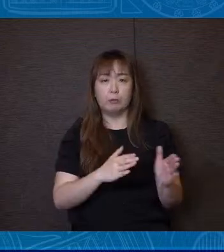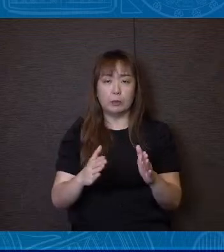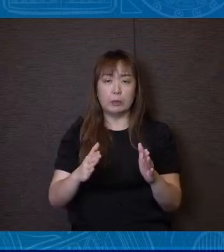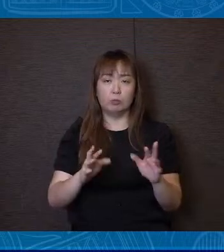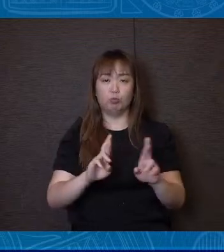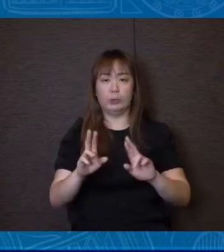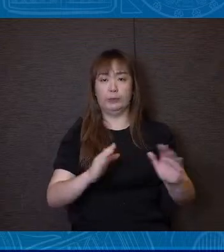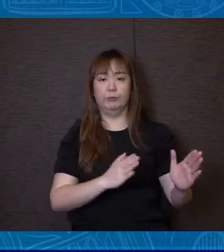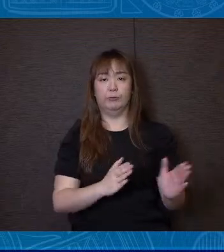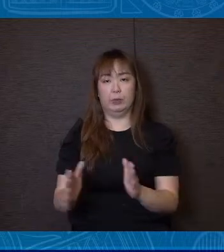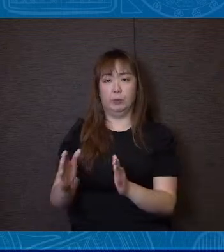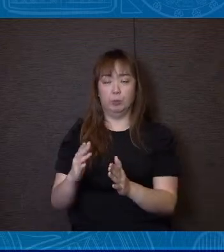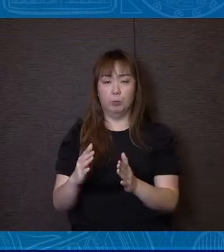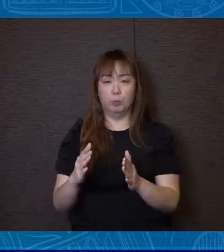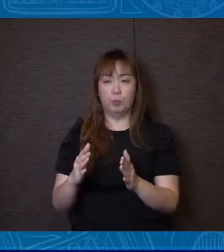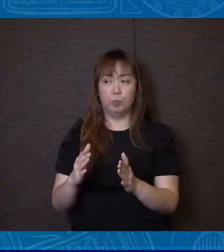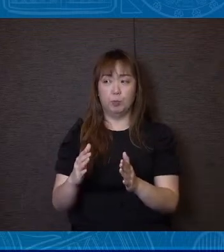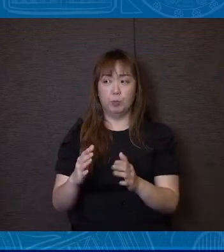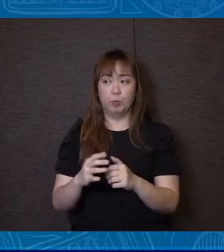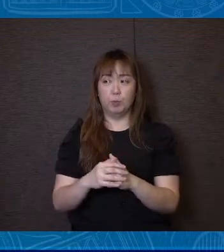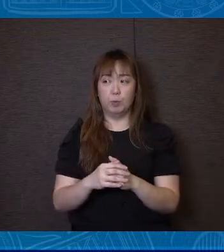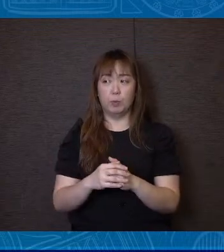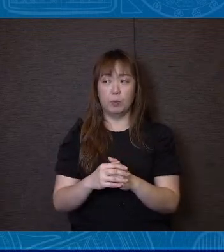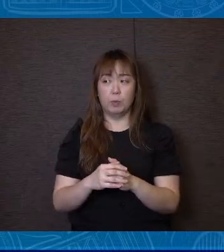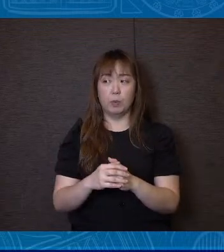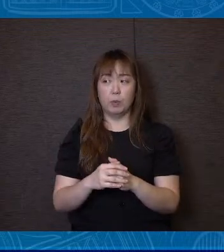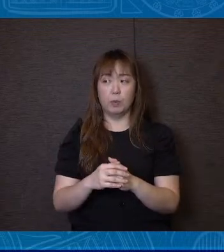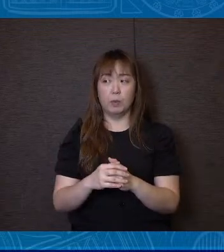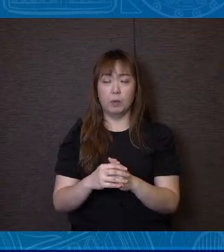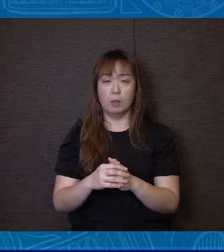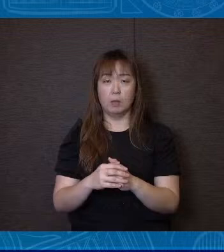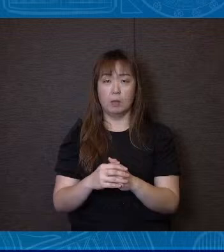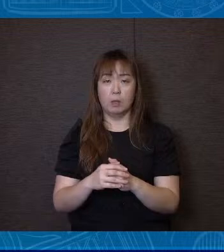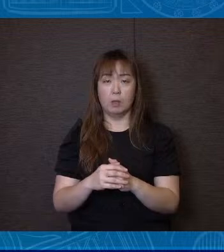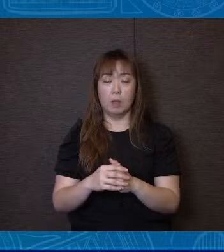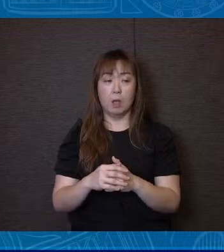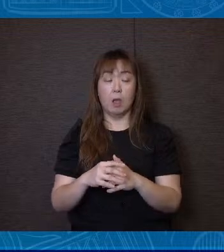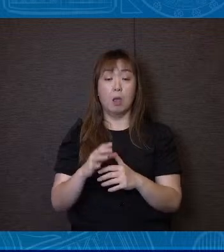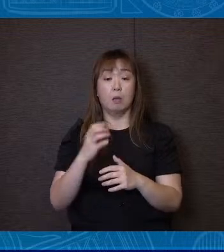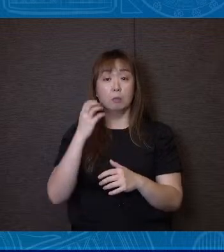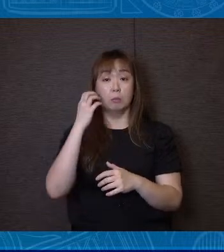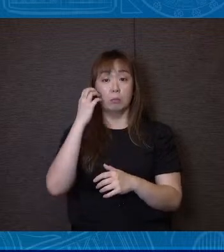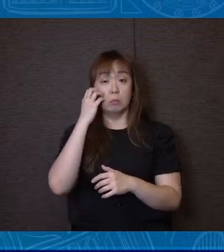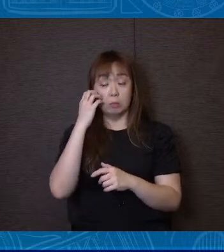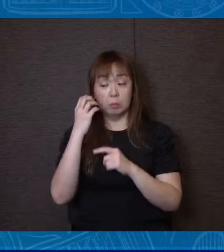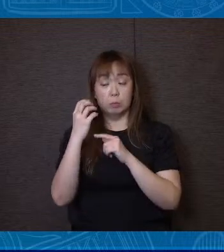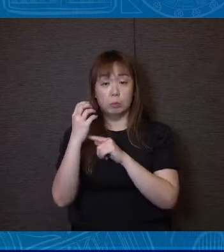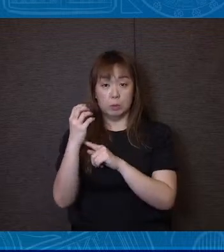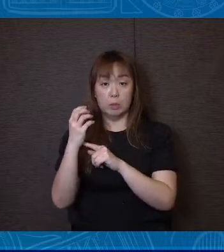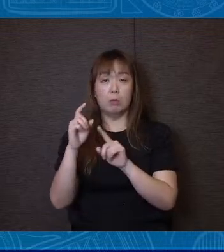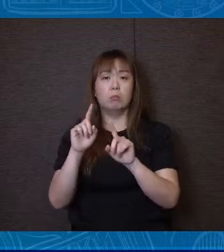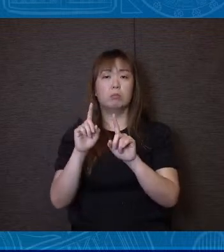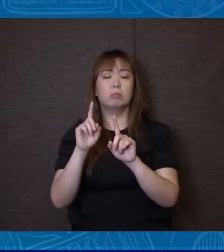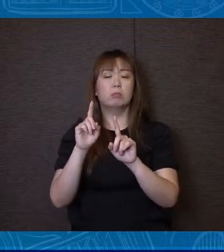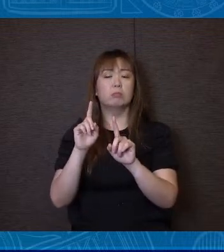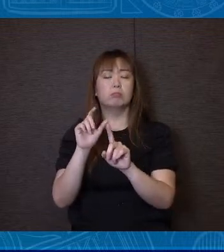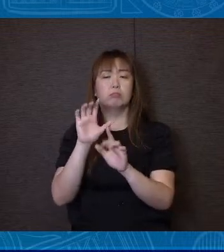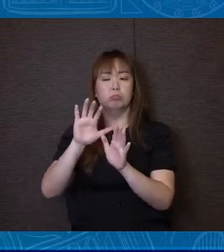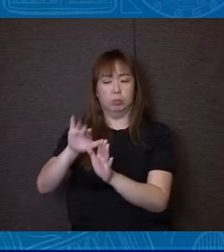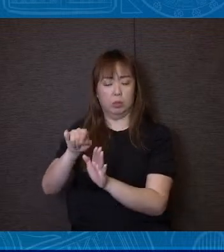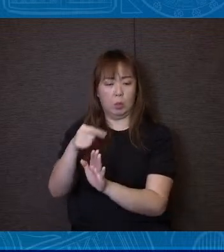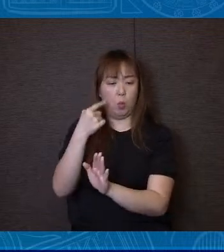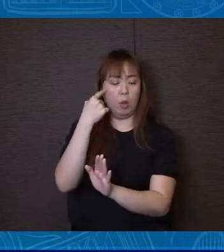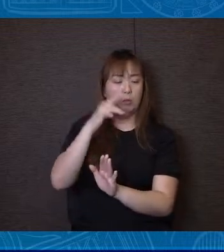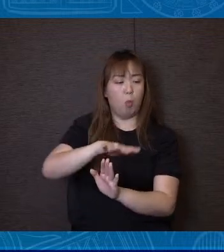time when we most need it first. And then it's not just the telco itself, because you now have to worry about the entire ecosystem when